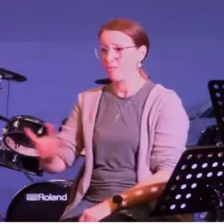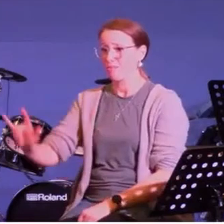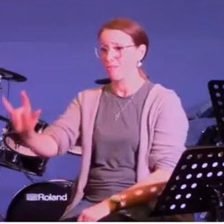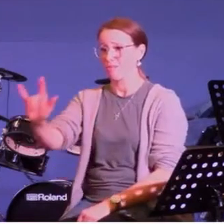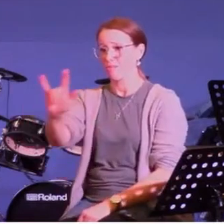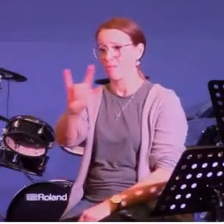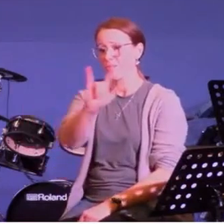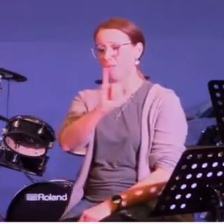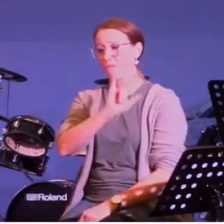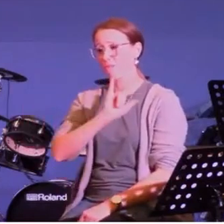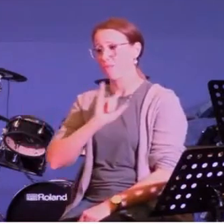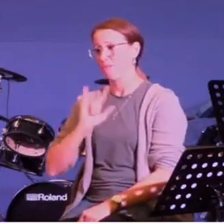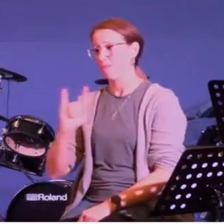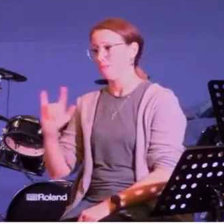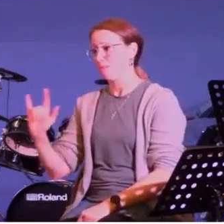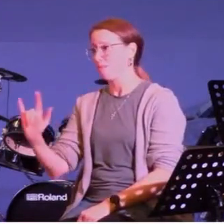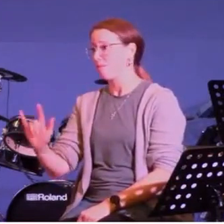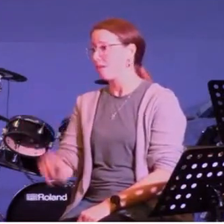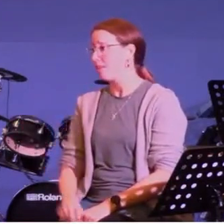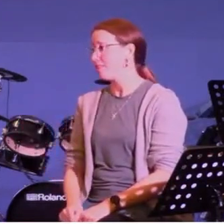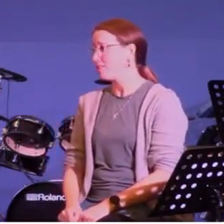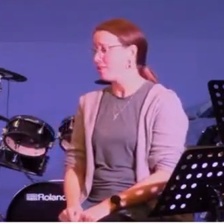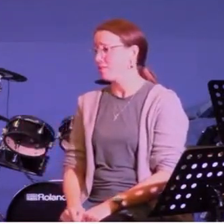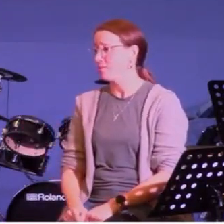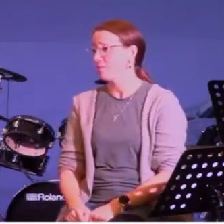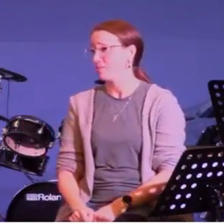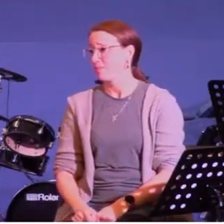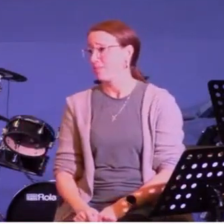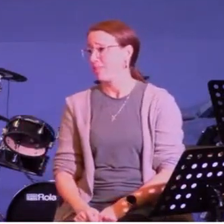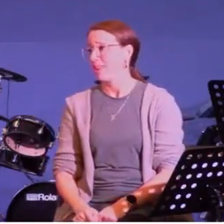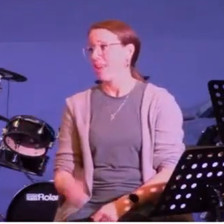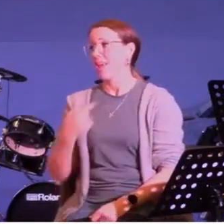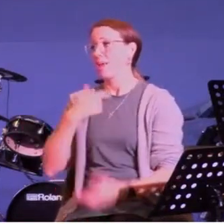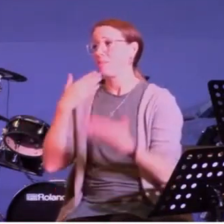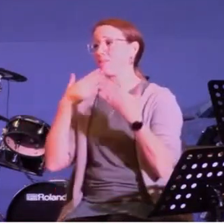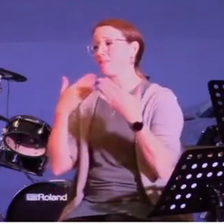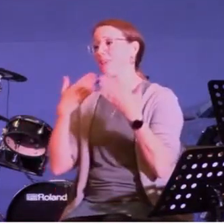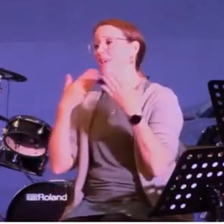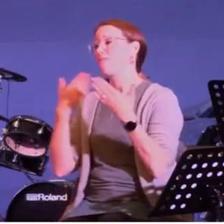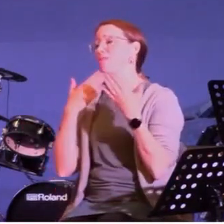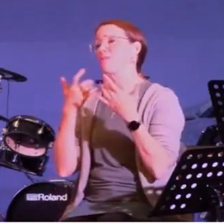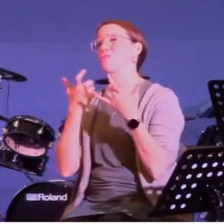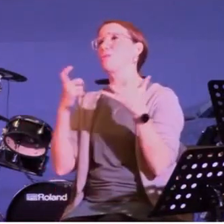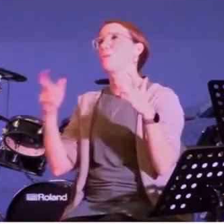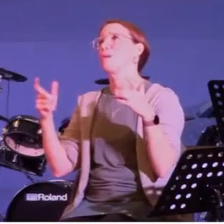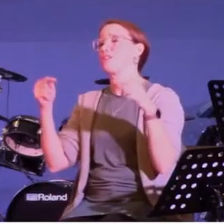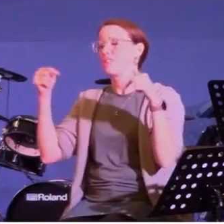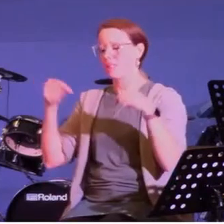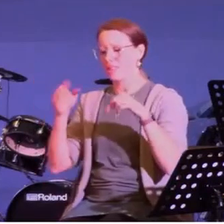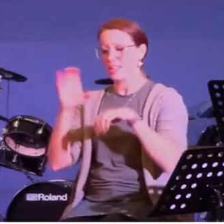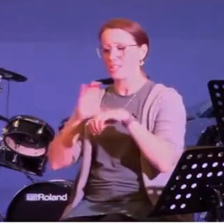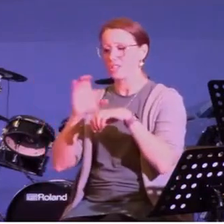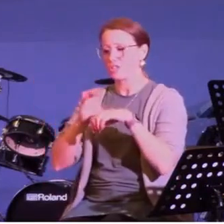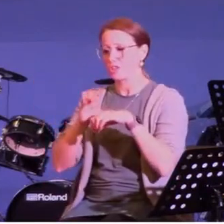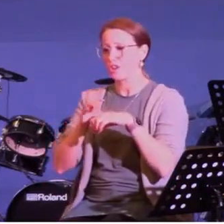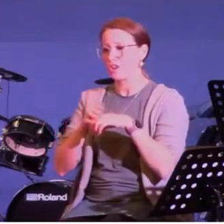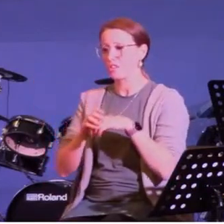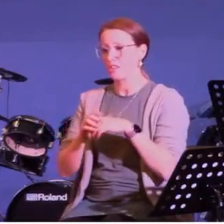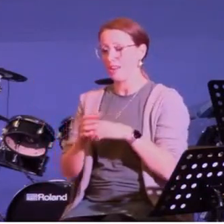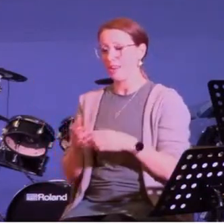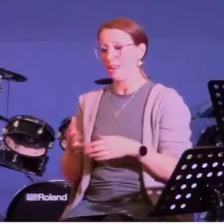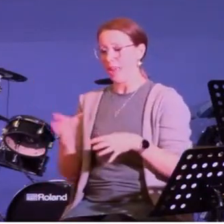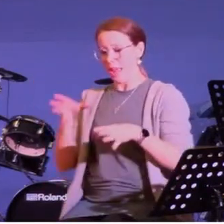I meant it when I said it. I've been never so thankful that this church brought me on when I was 25, and I was